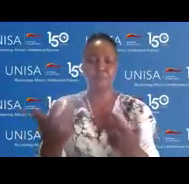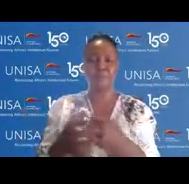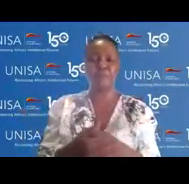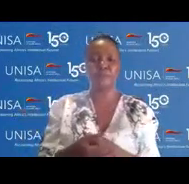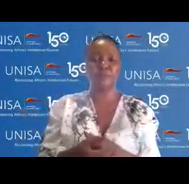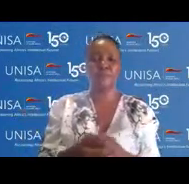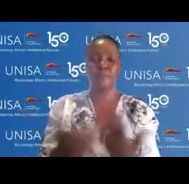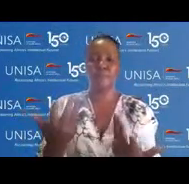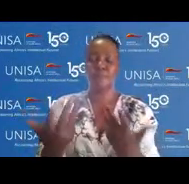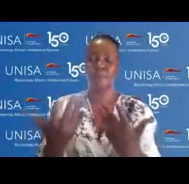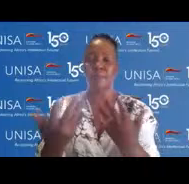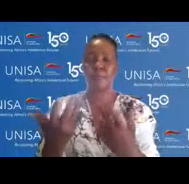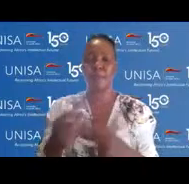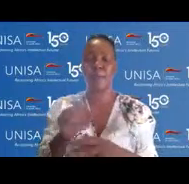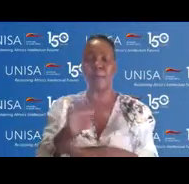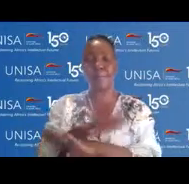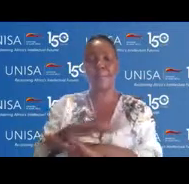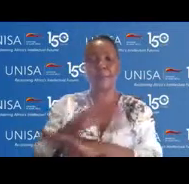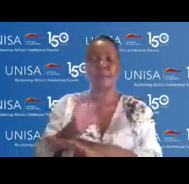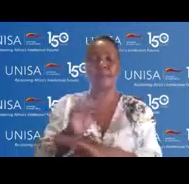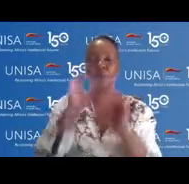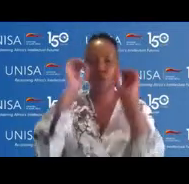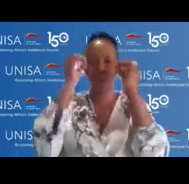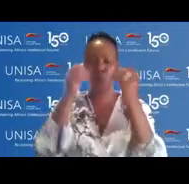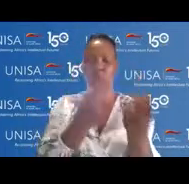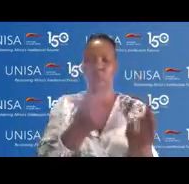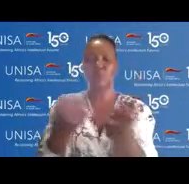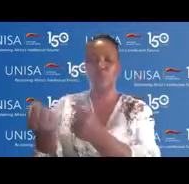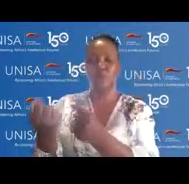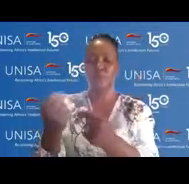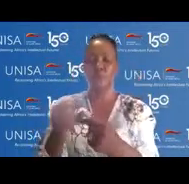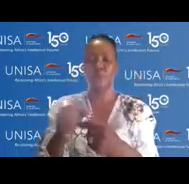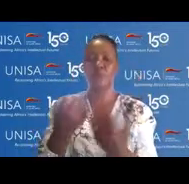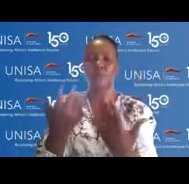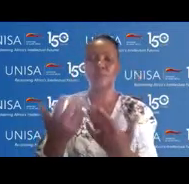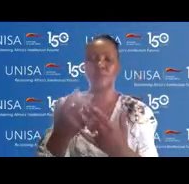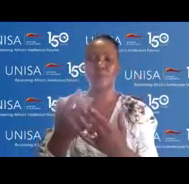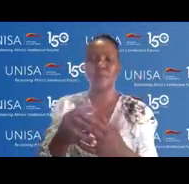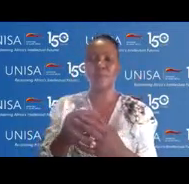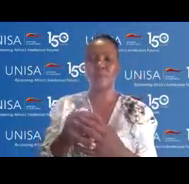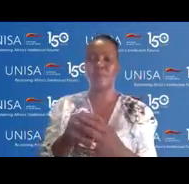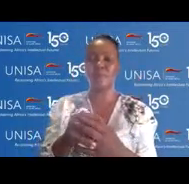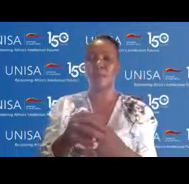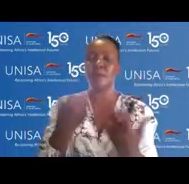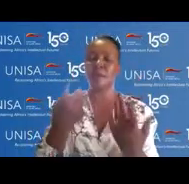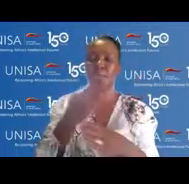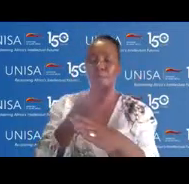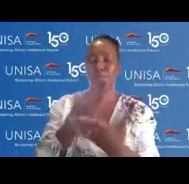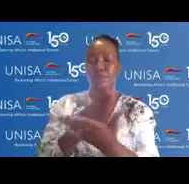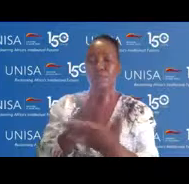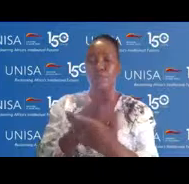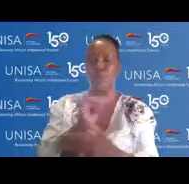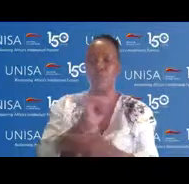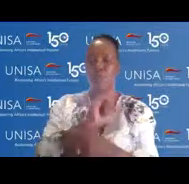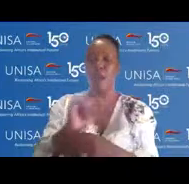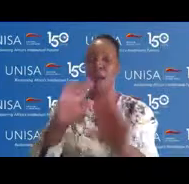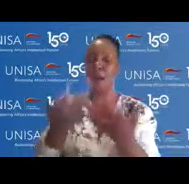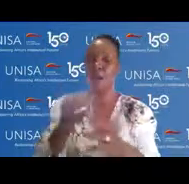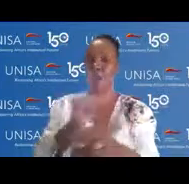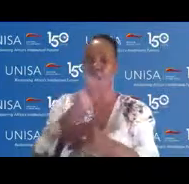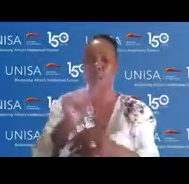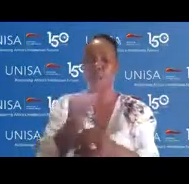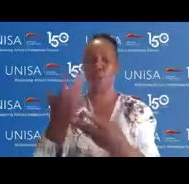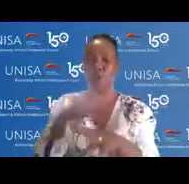that's basically what Google can do. It can sort of mimic or simulate exactly how the browser works on your laptop or your